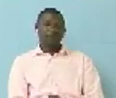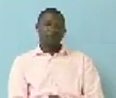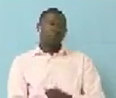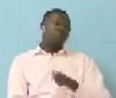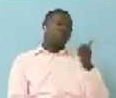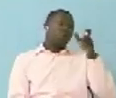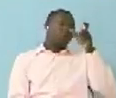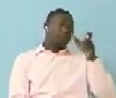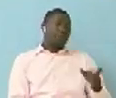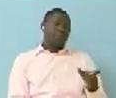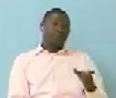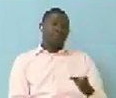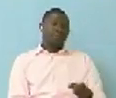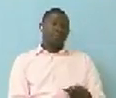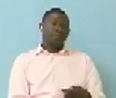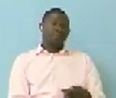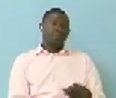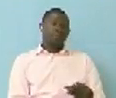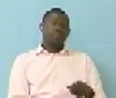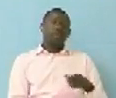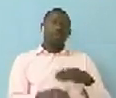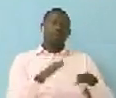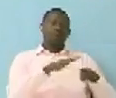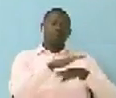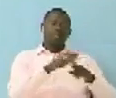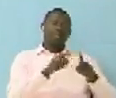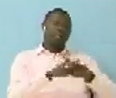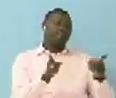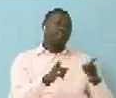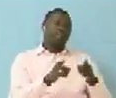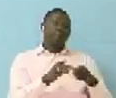Somebody else under a different command